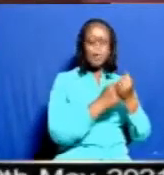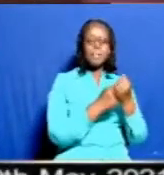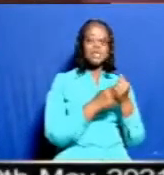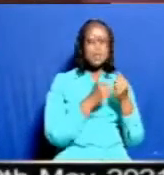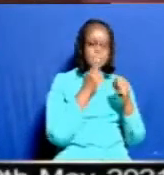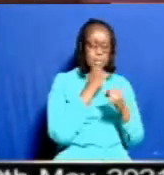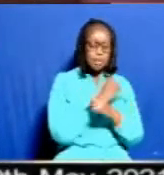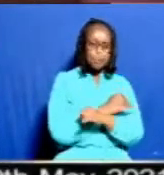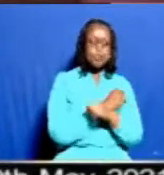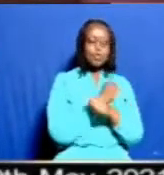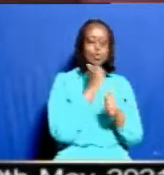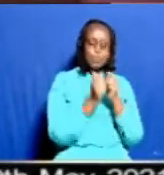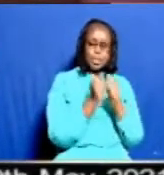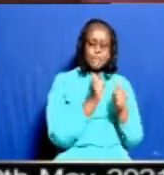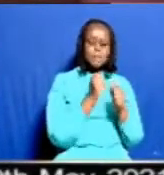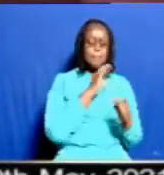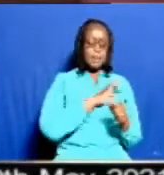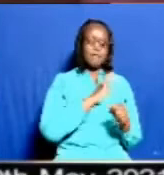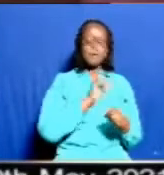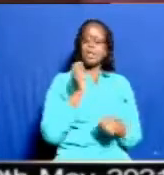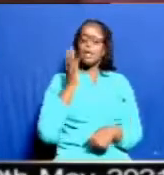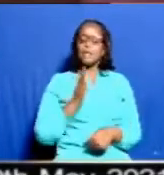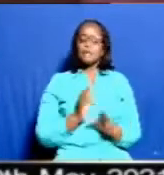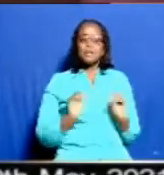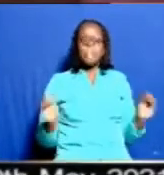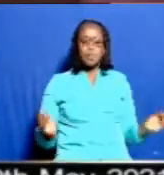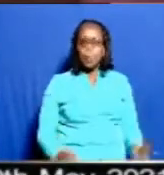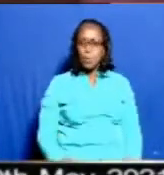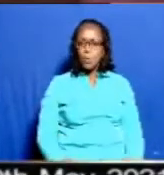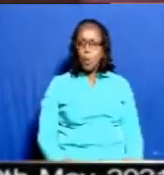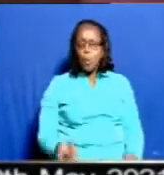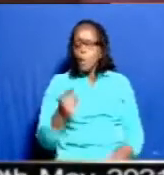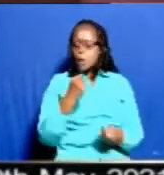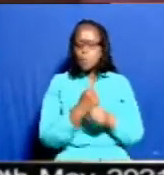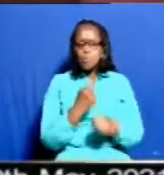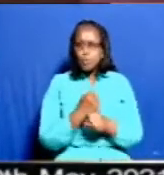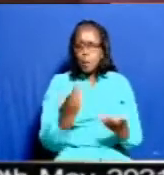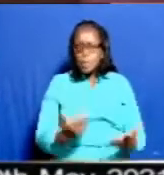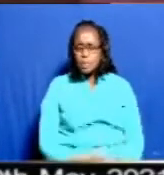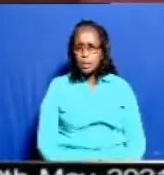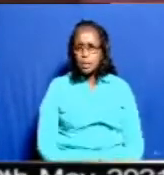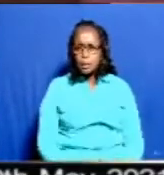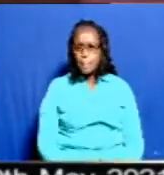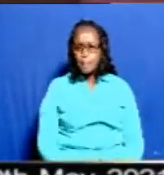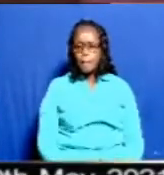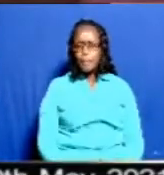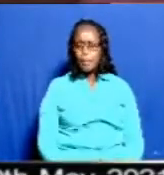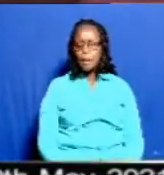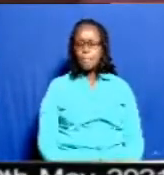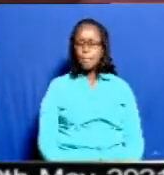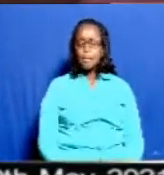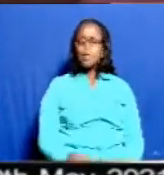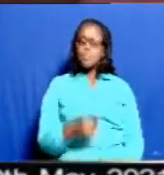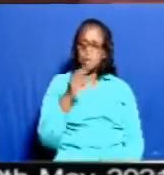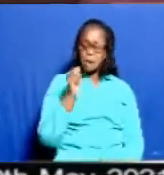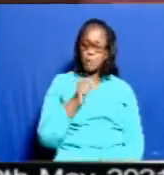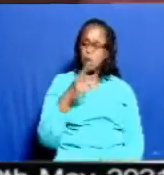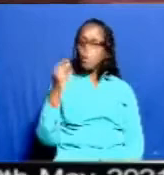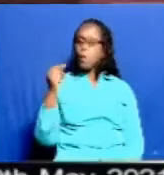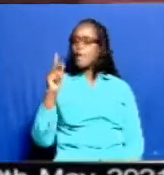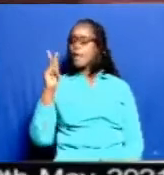all. When do we do about it? At no time, when will you go to Kenya Airways and find that it is